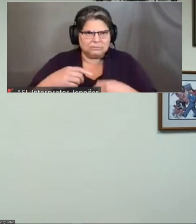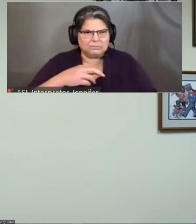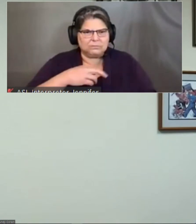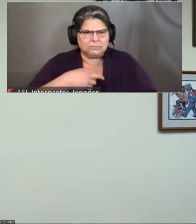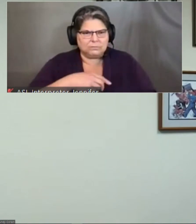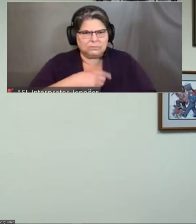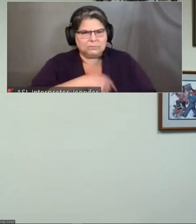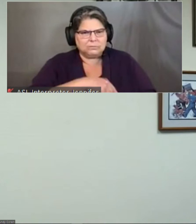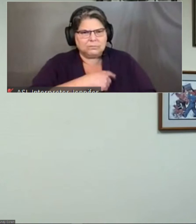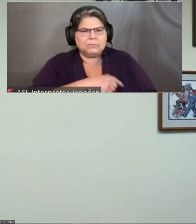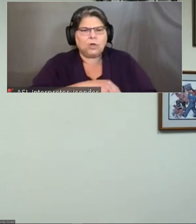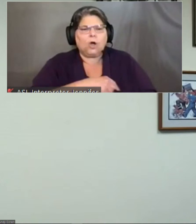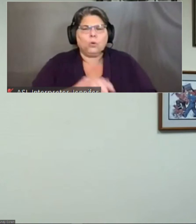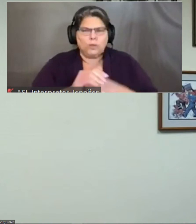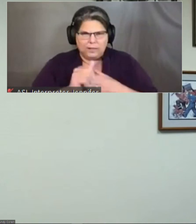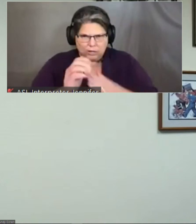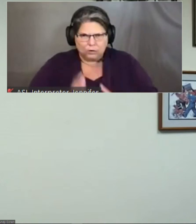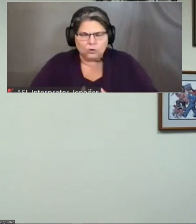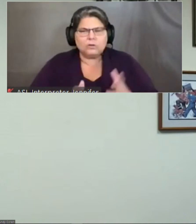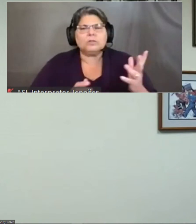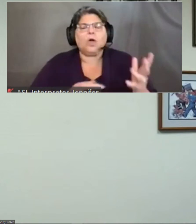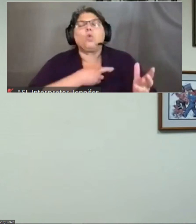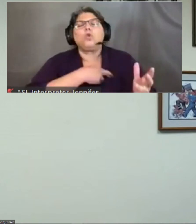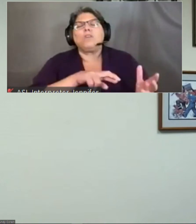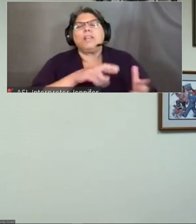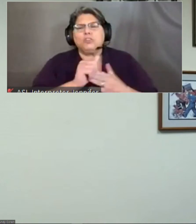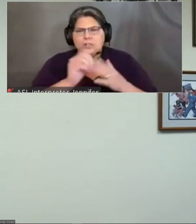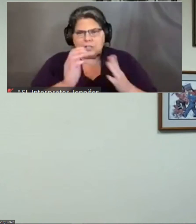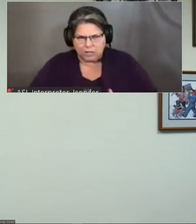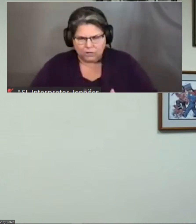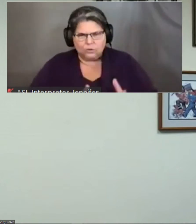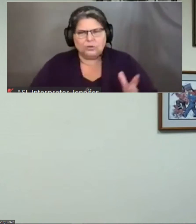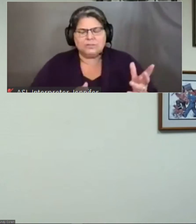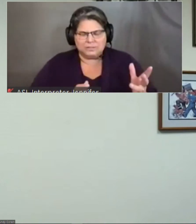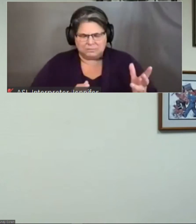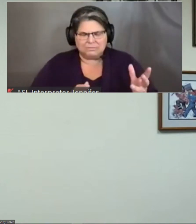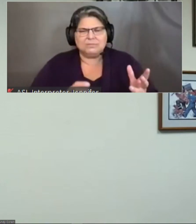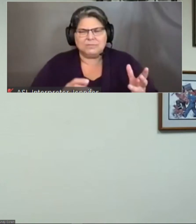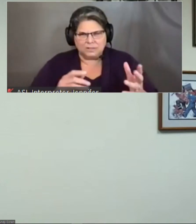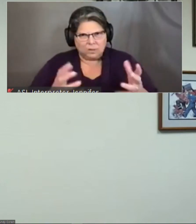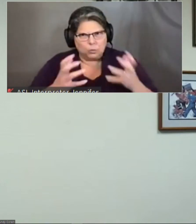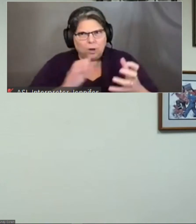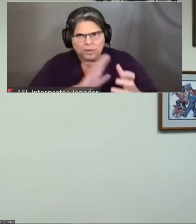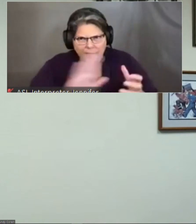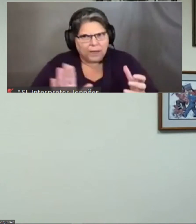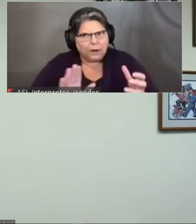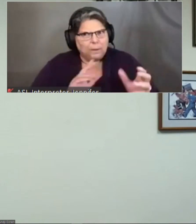they are very much on board and want to get their congregations protected and vaccinated in this case.